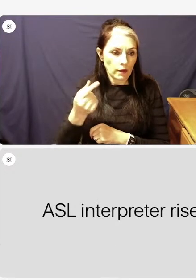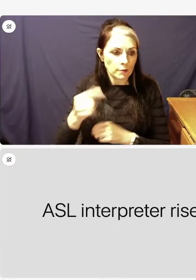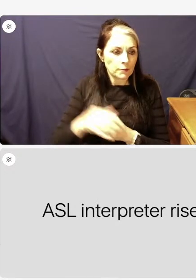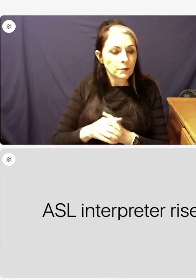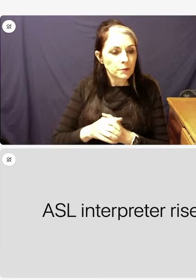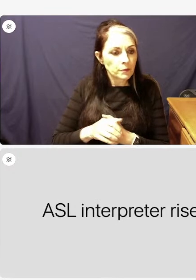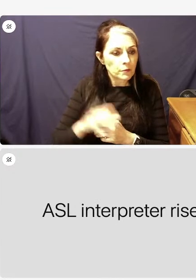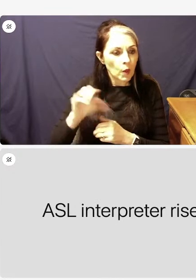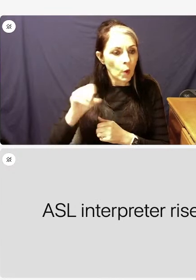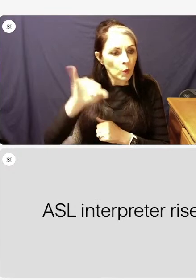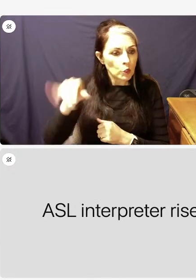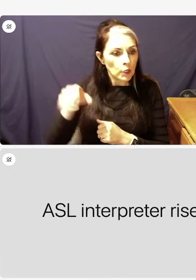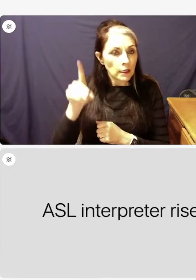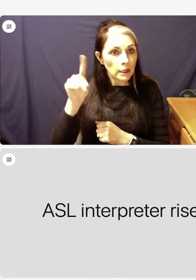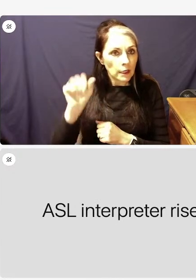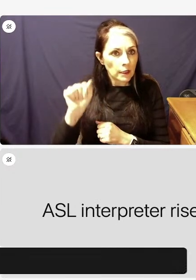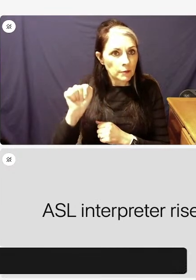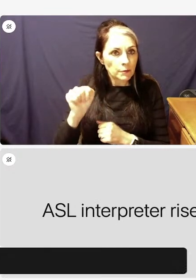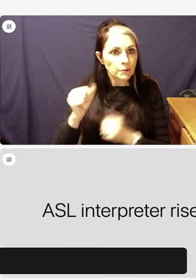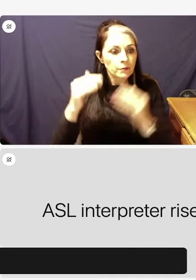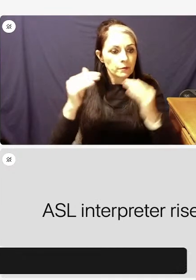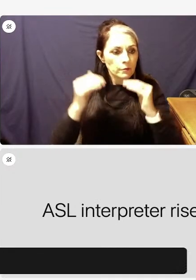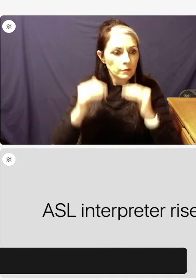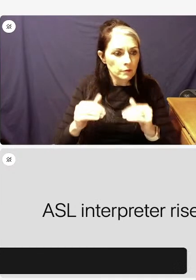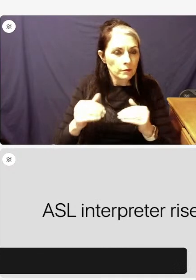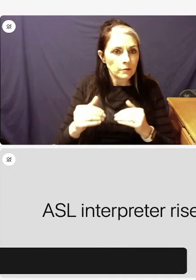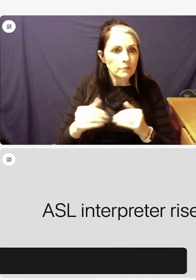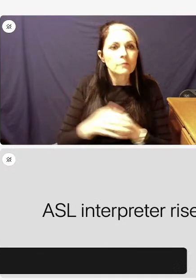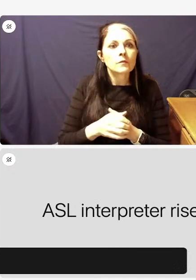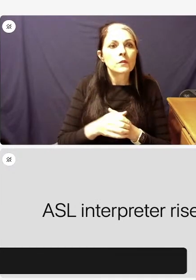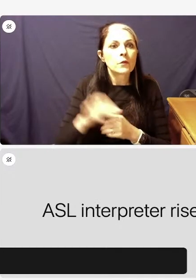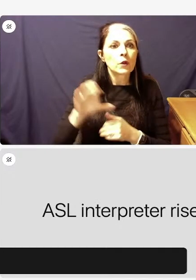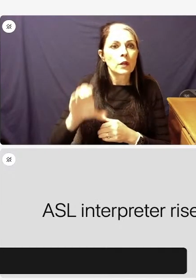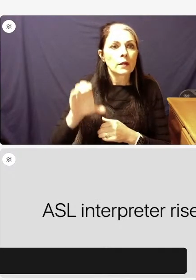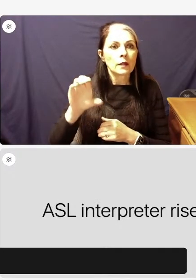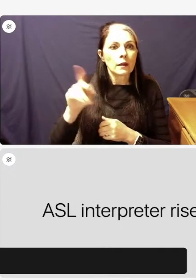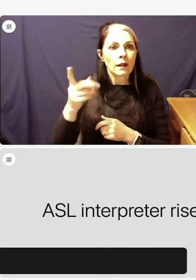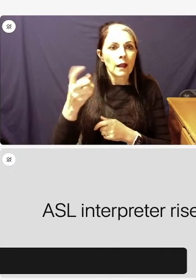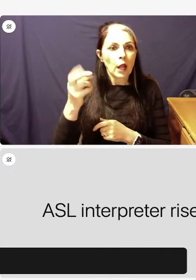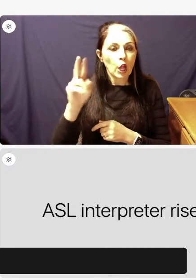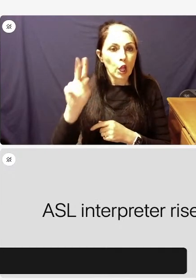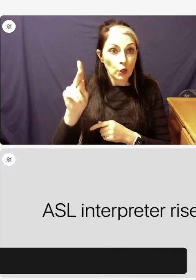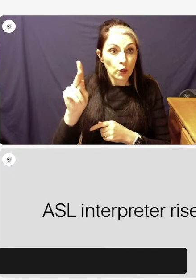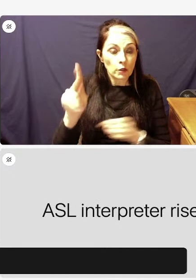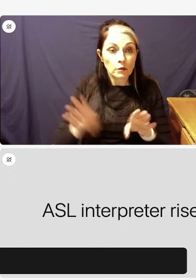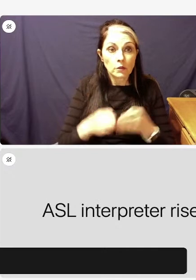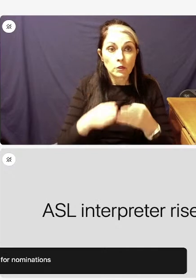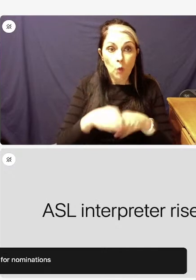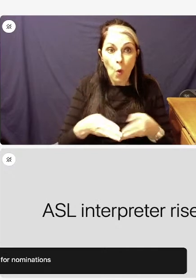the next office for election is the office of clerk i will at this time open the floor for nominations